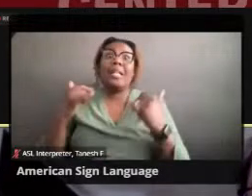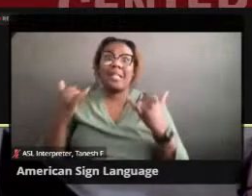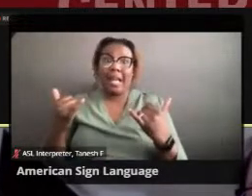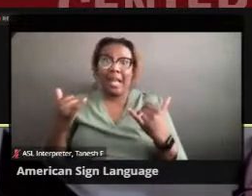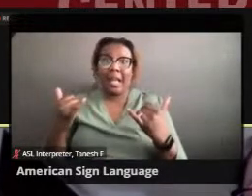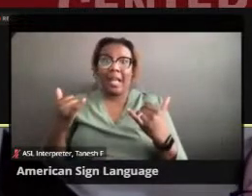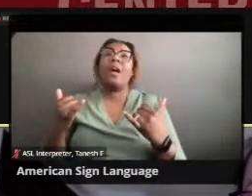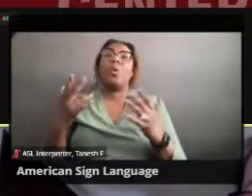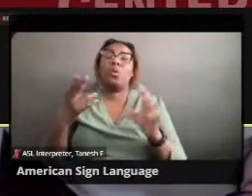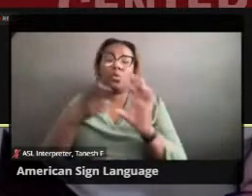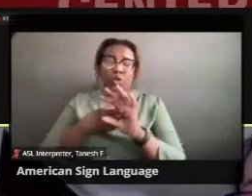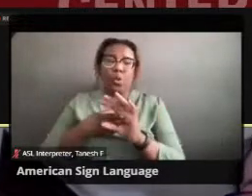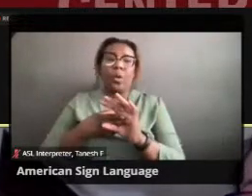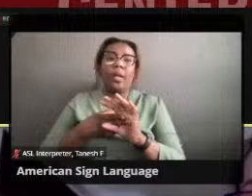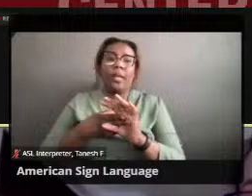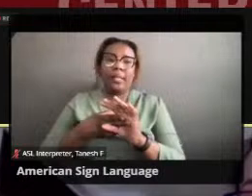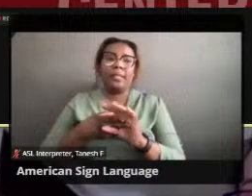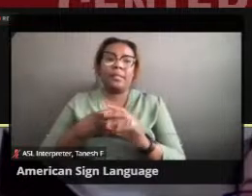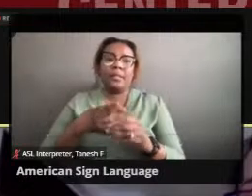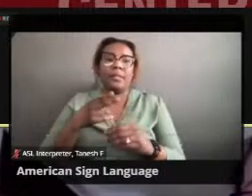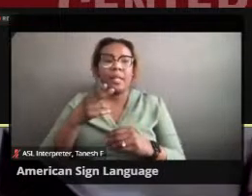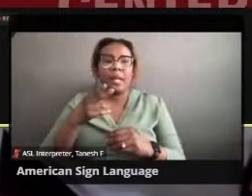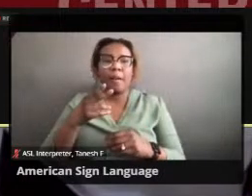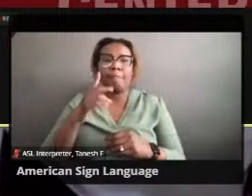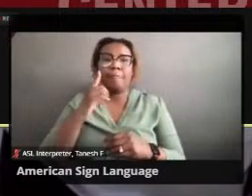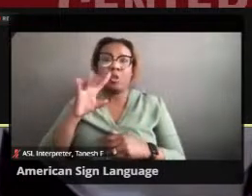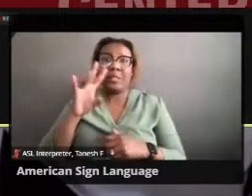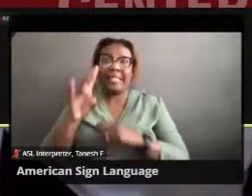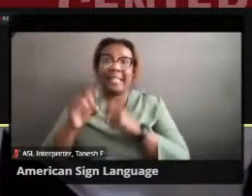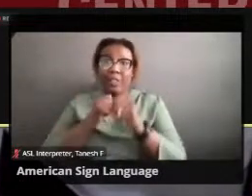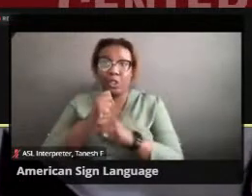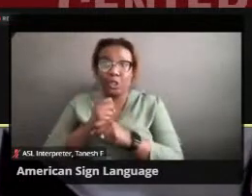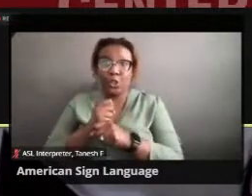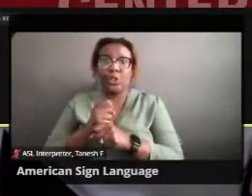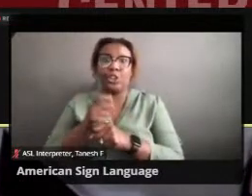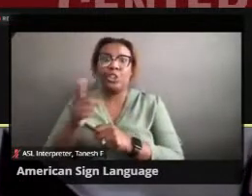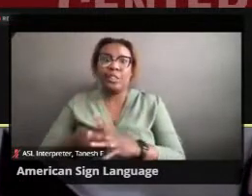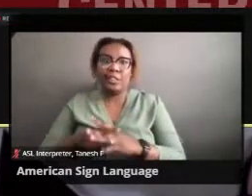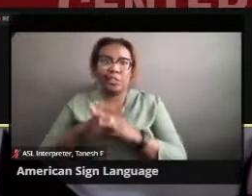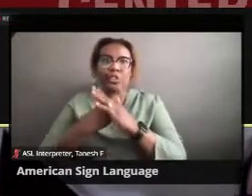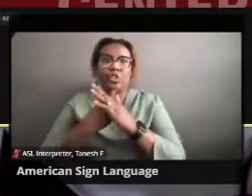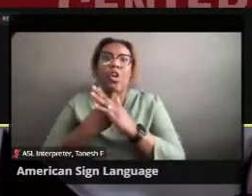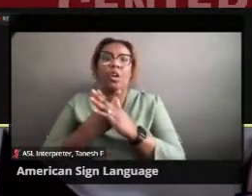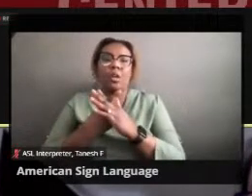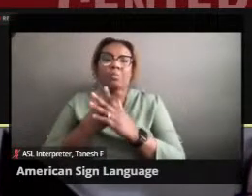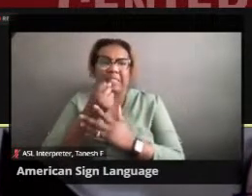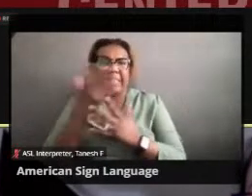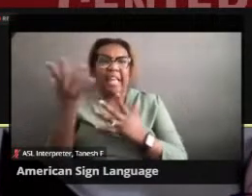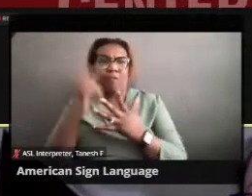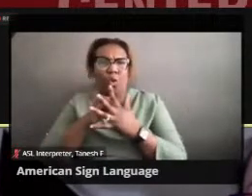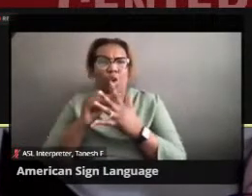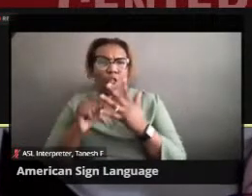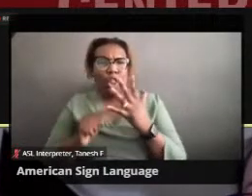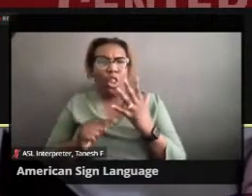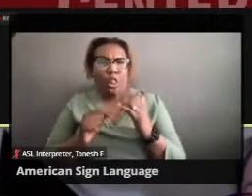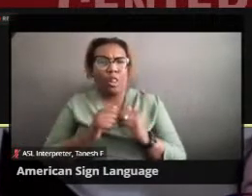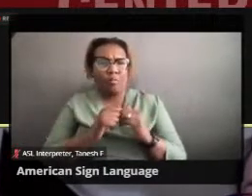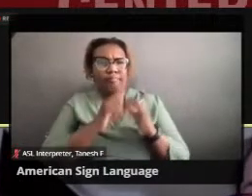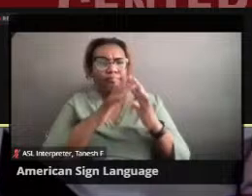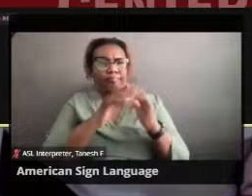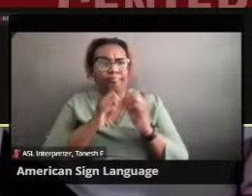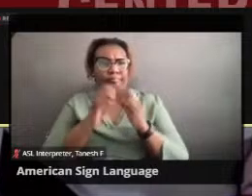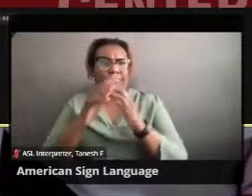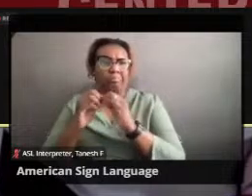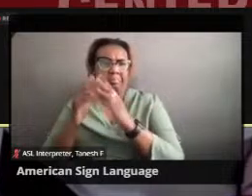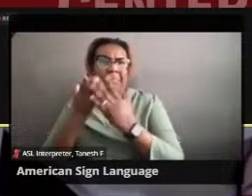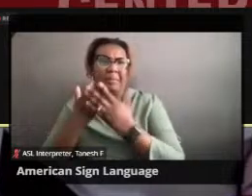for 7 years, working collaboratively to launch several anchor initiatives for the denomination. Her messages of hope and healing have